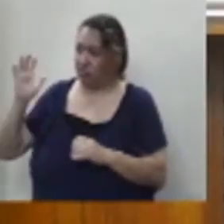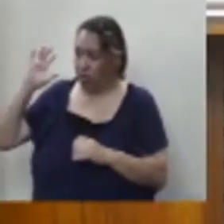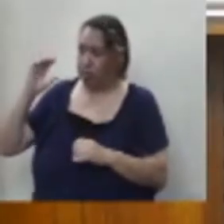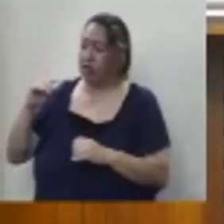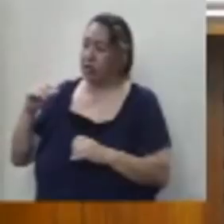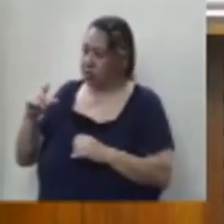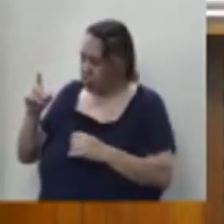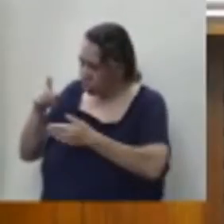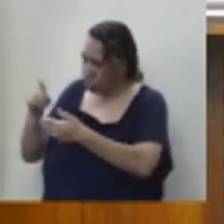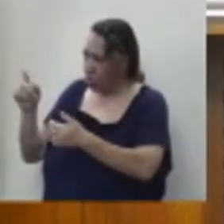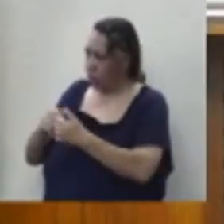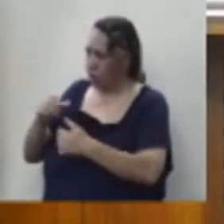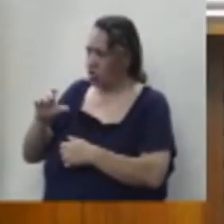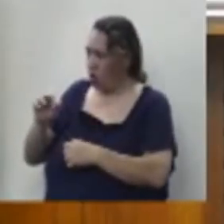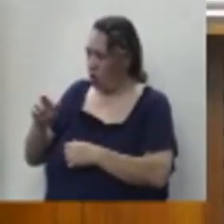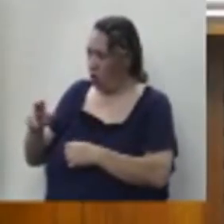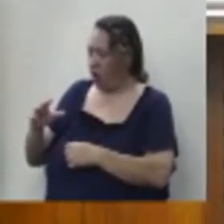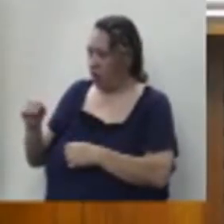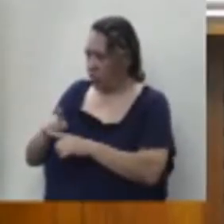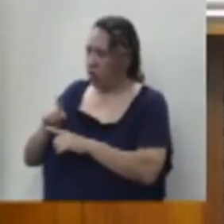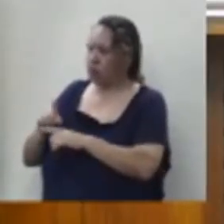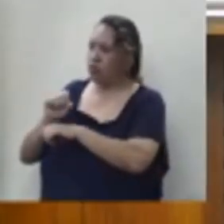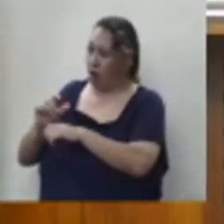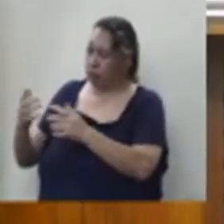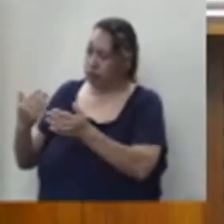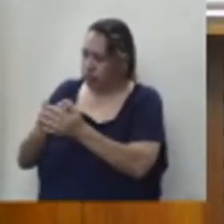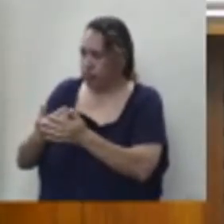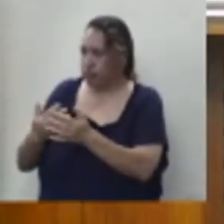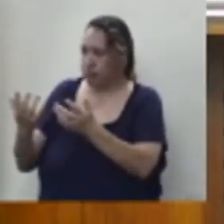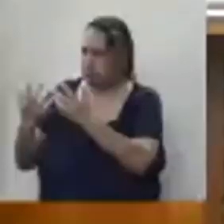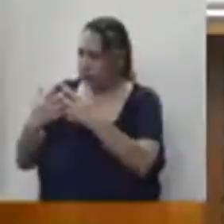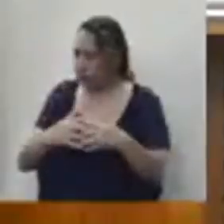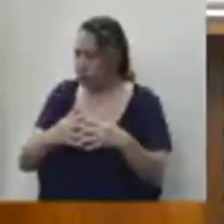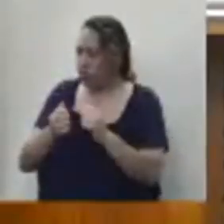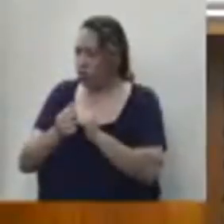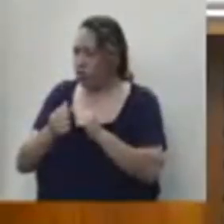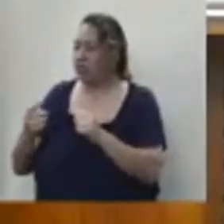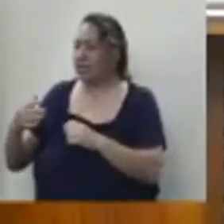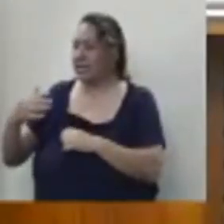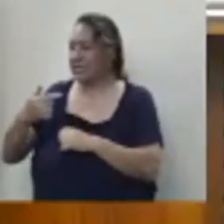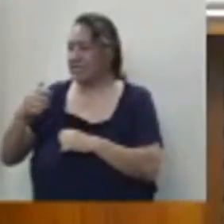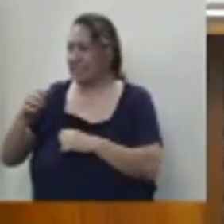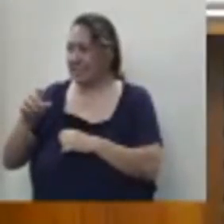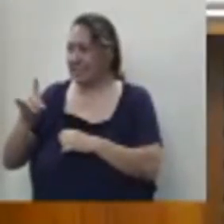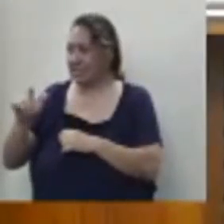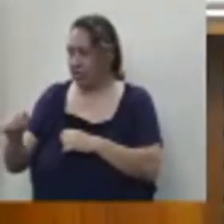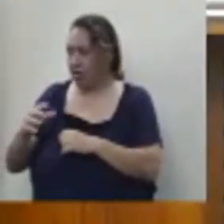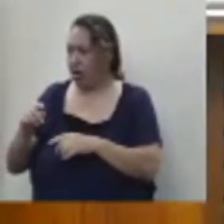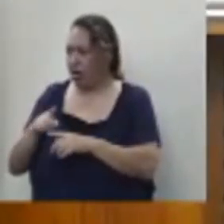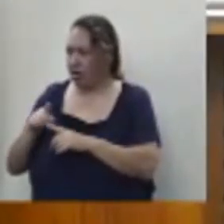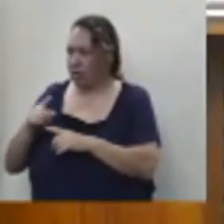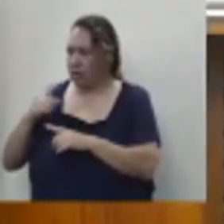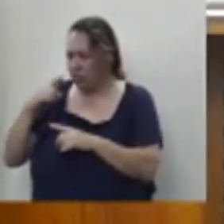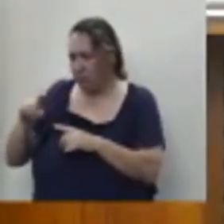very closely also with GIDA and with the chair of GIDA and also with the business development